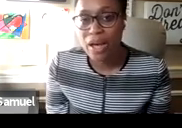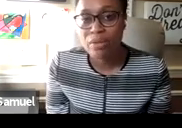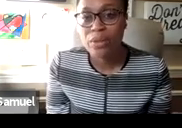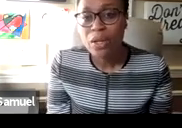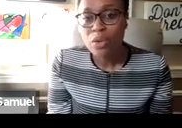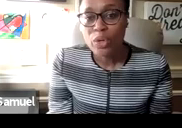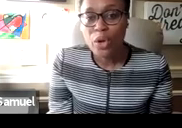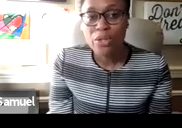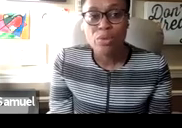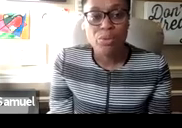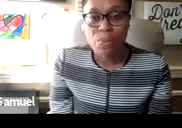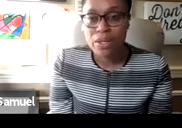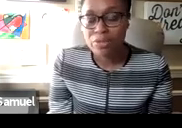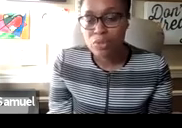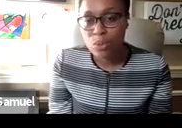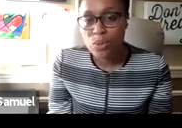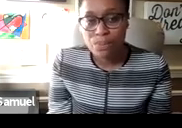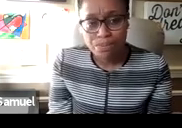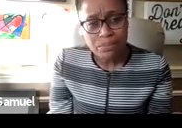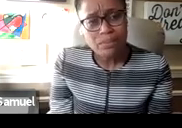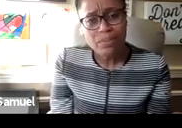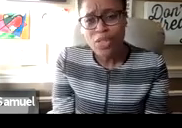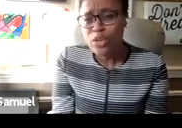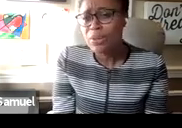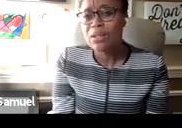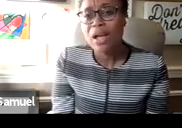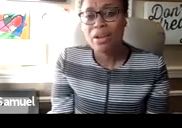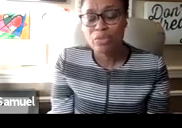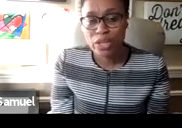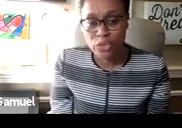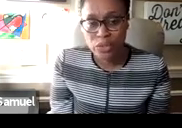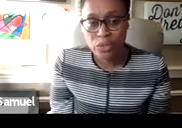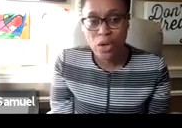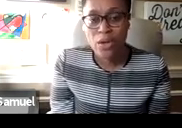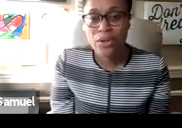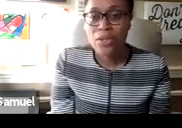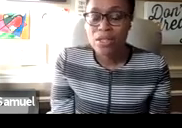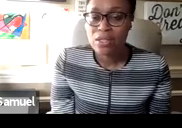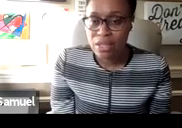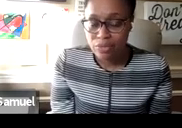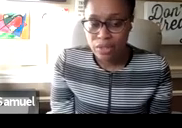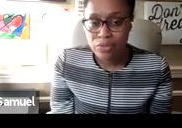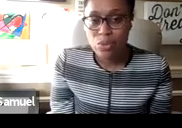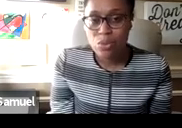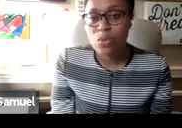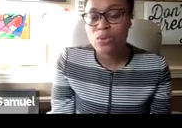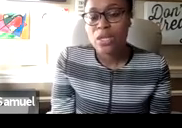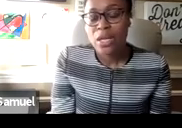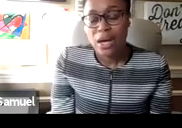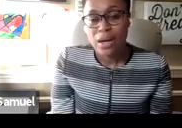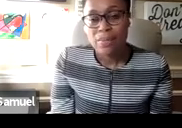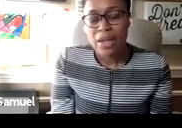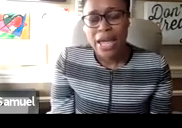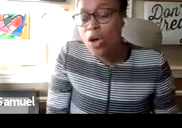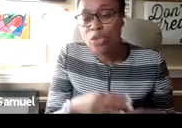resources that we have regarding the reopening of schools. There's been a lot of questions on the safety of